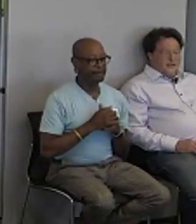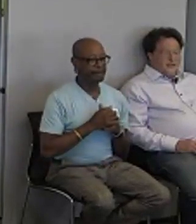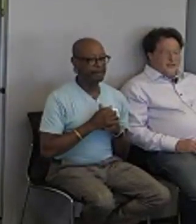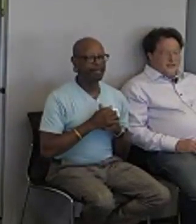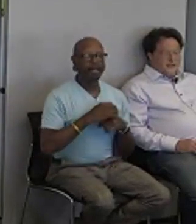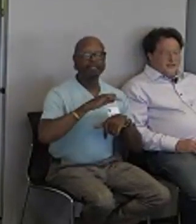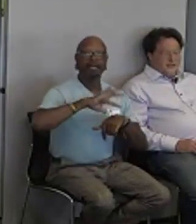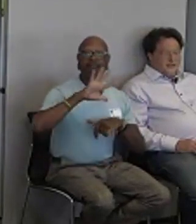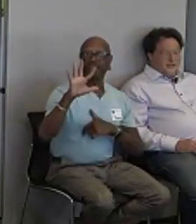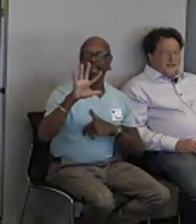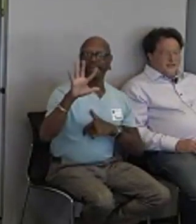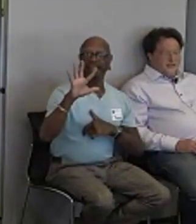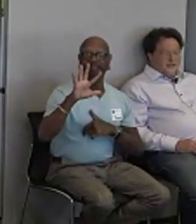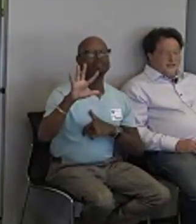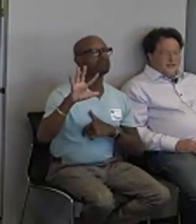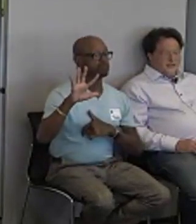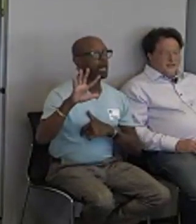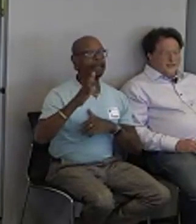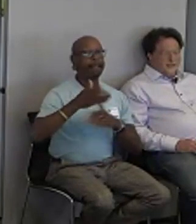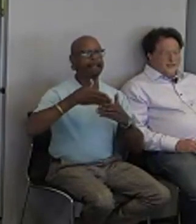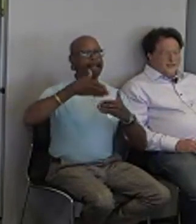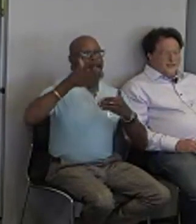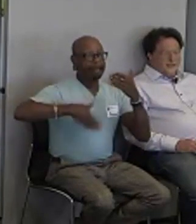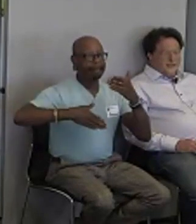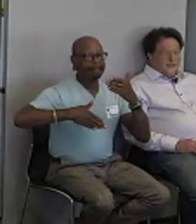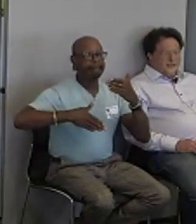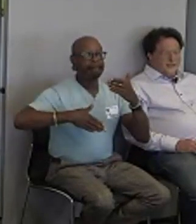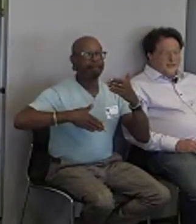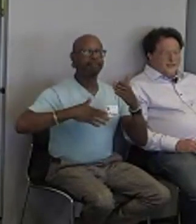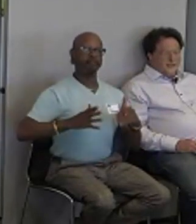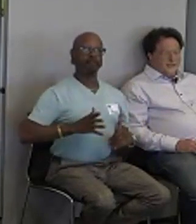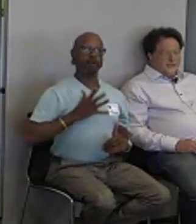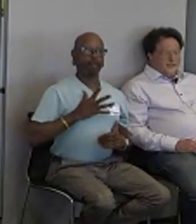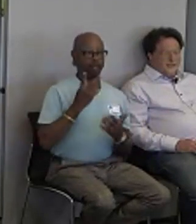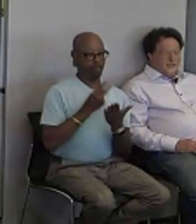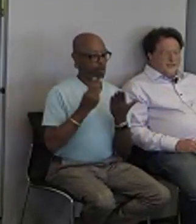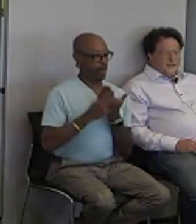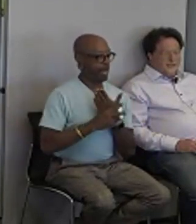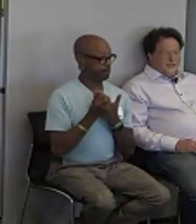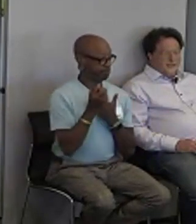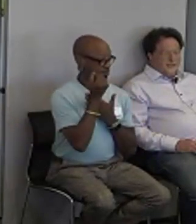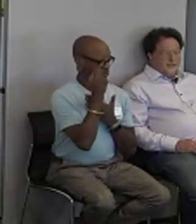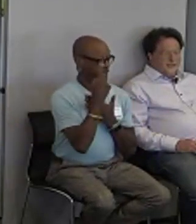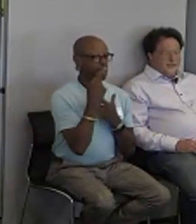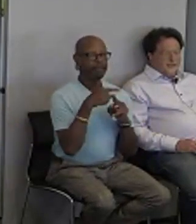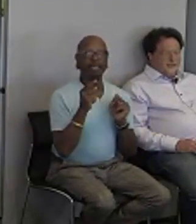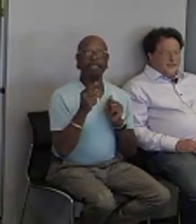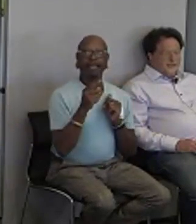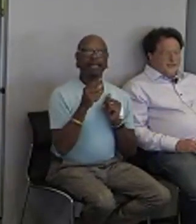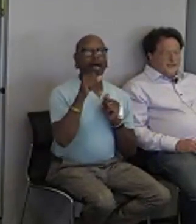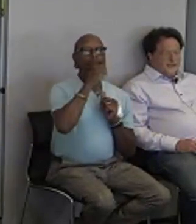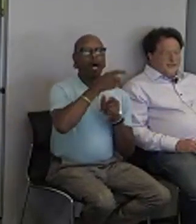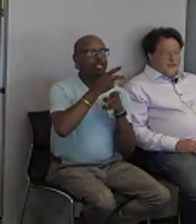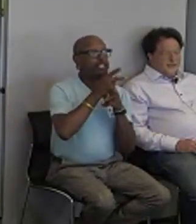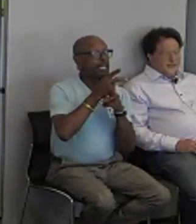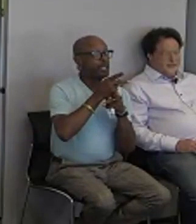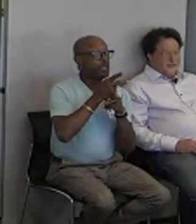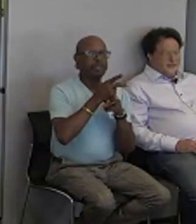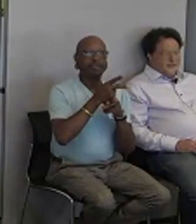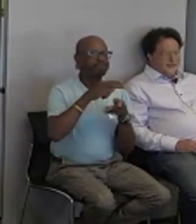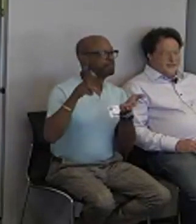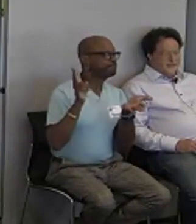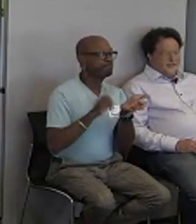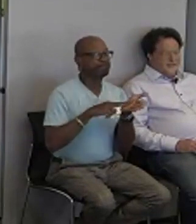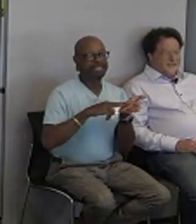5 o'clock marks the end of the formal program, but the bartender is booked until